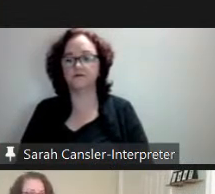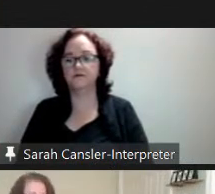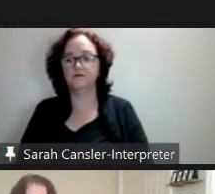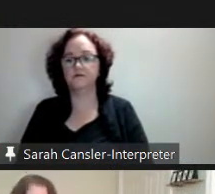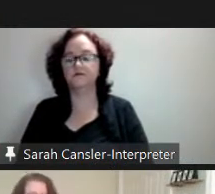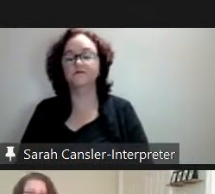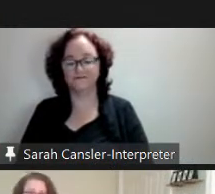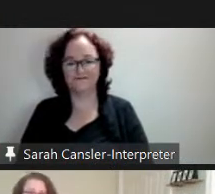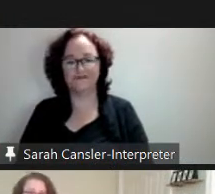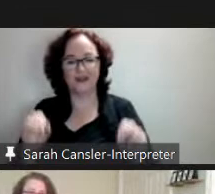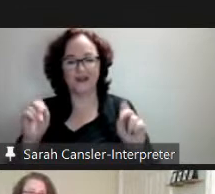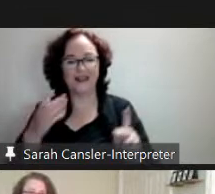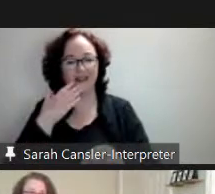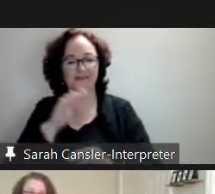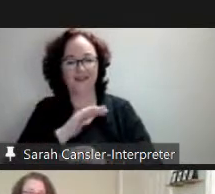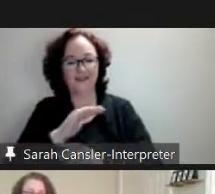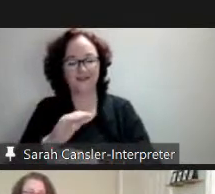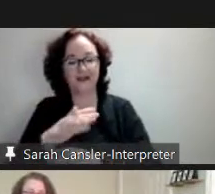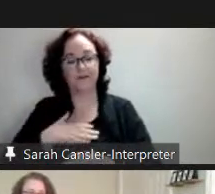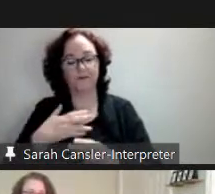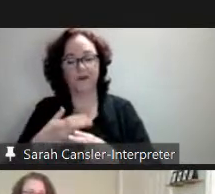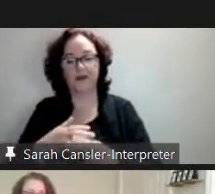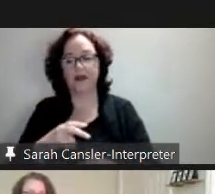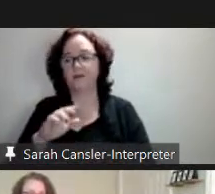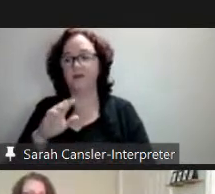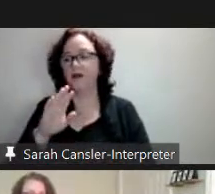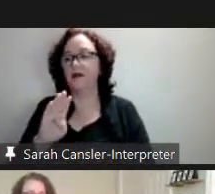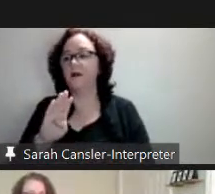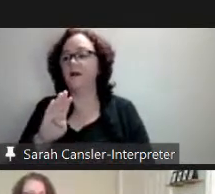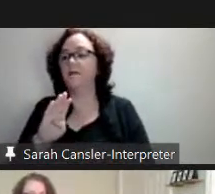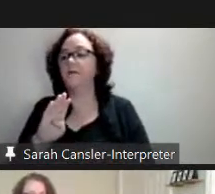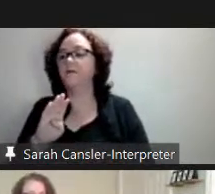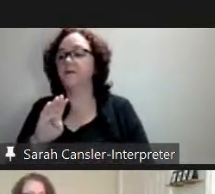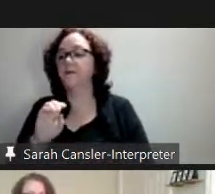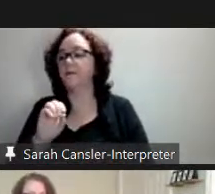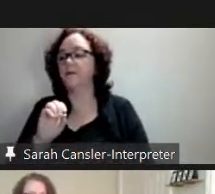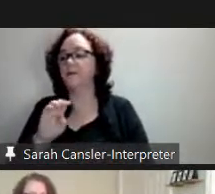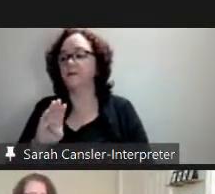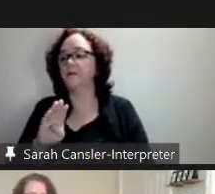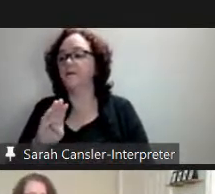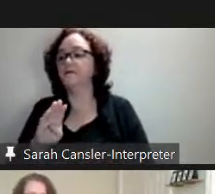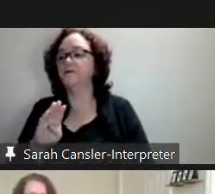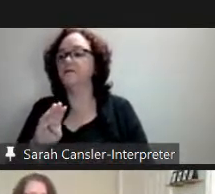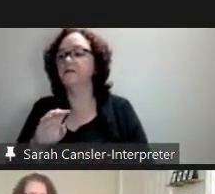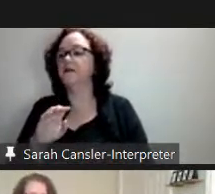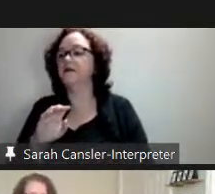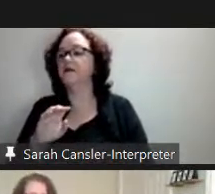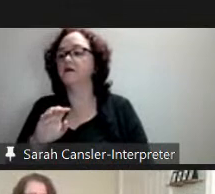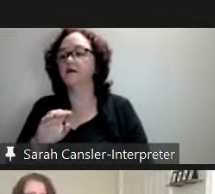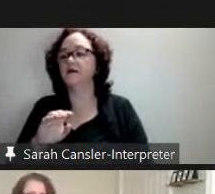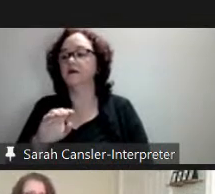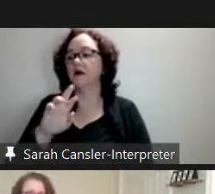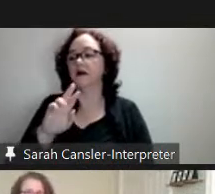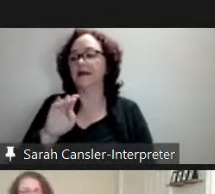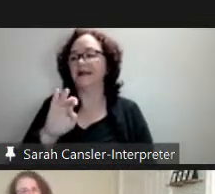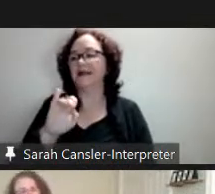Okay, good afternoon. My name is Bob Kelba. I am a Caucasian male with a mustache and what used